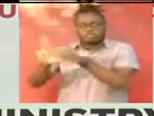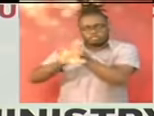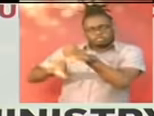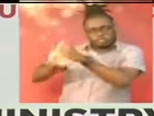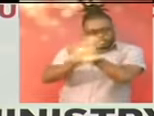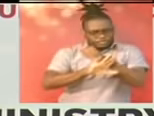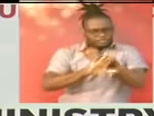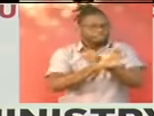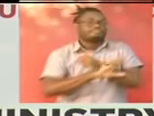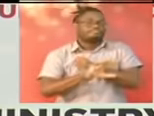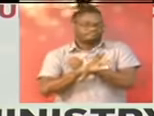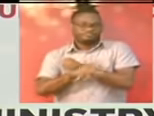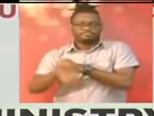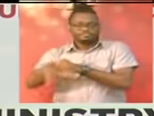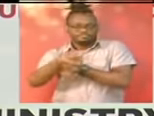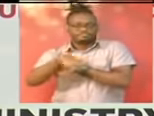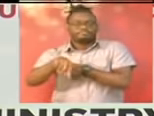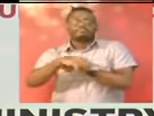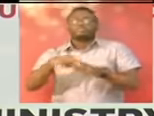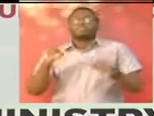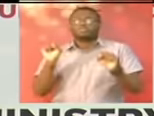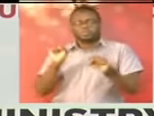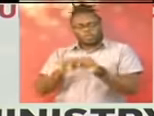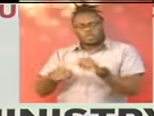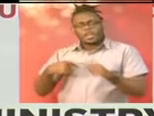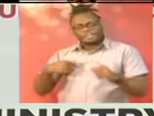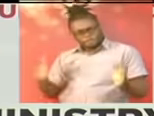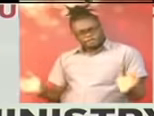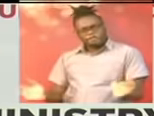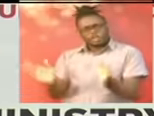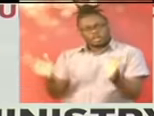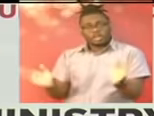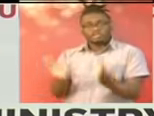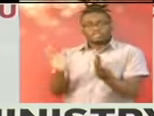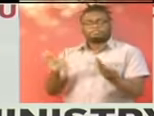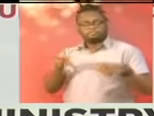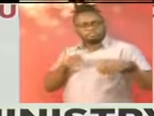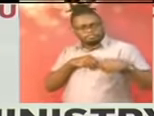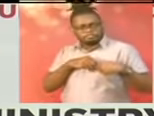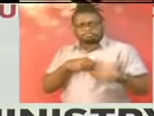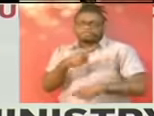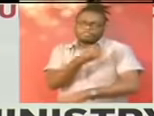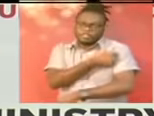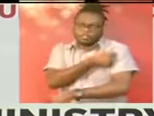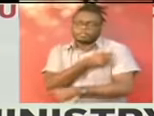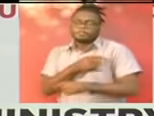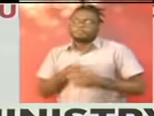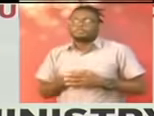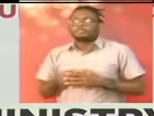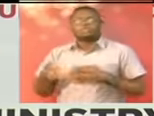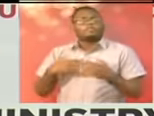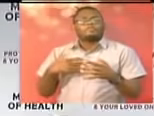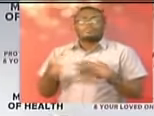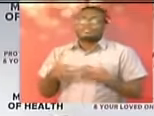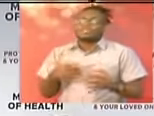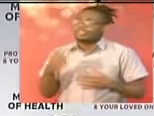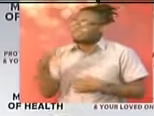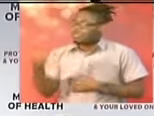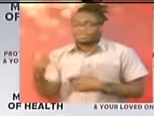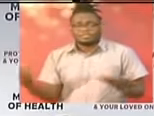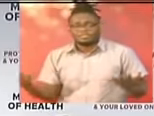plug the acceptance of and the uptake of the vaccines where they are made available. I'll turn you over to Mr. Khan for the next